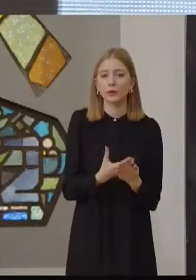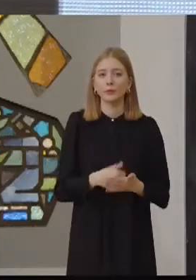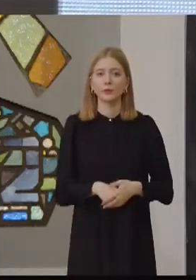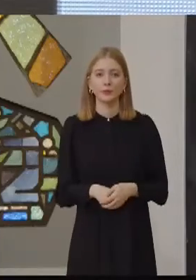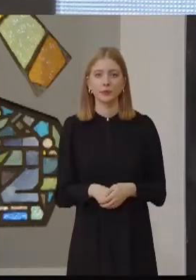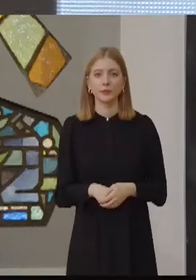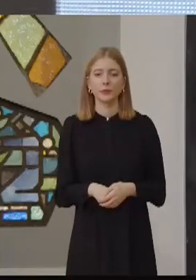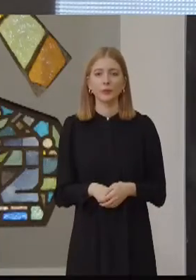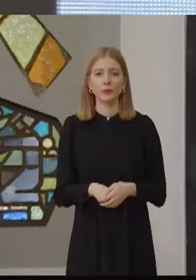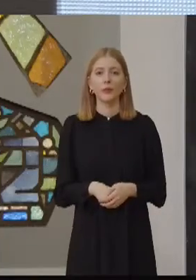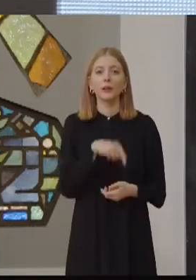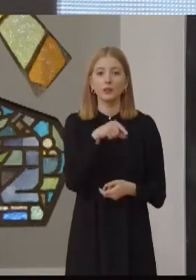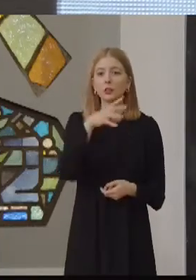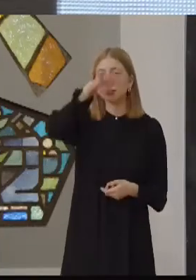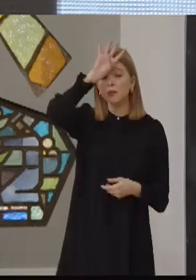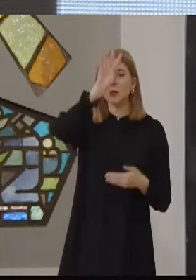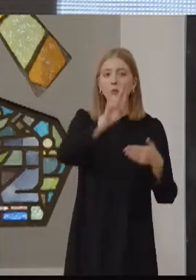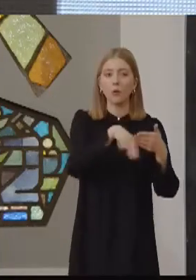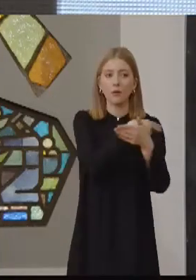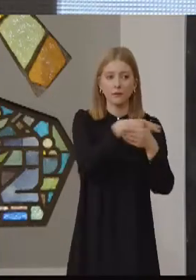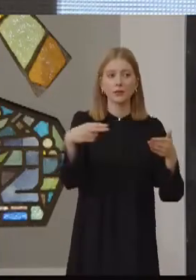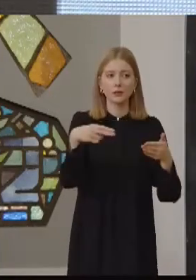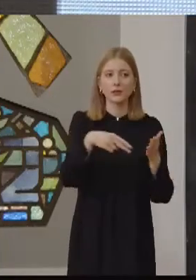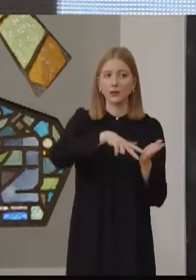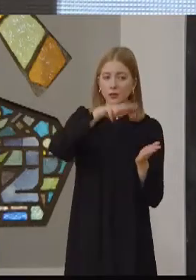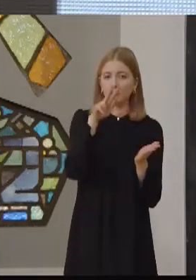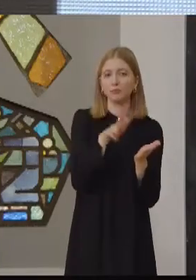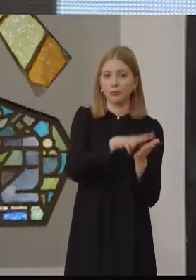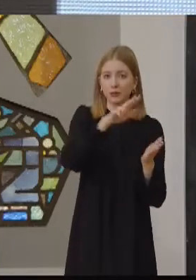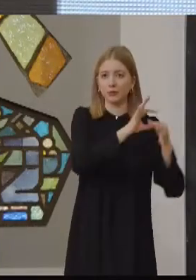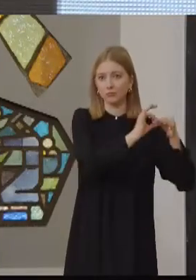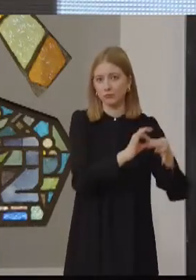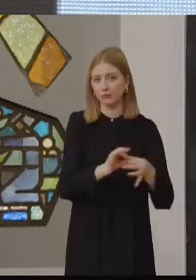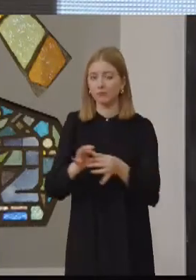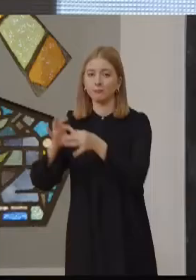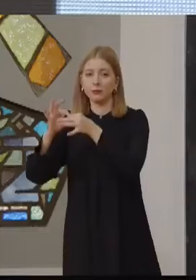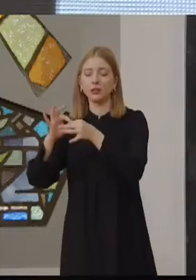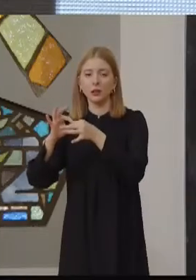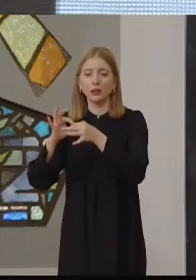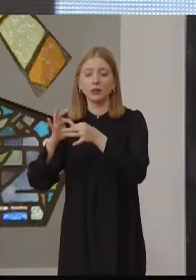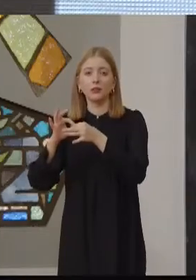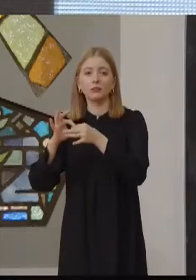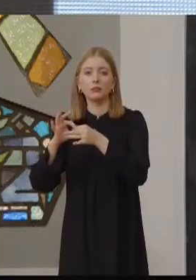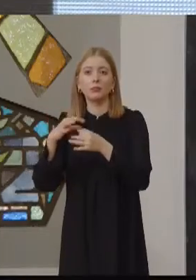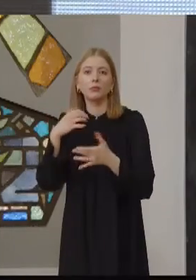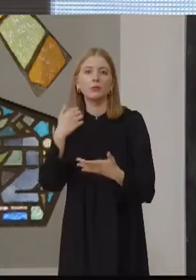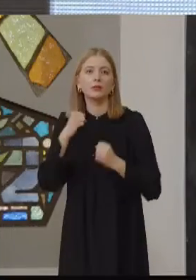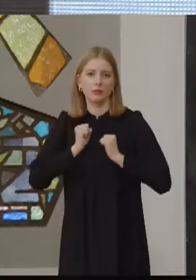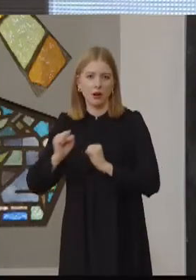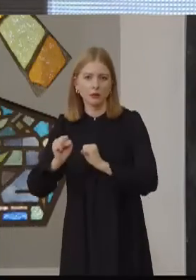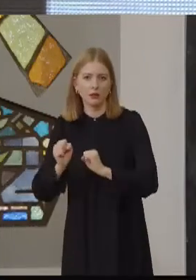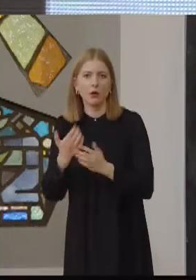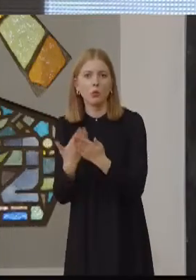courage because refraining from ratification and avoiding to ratify the